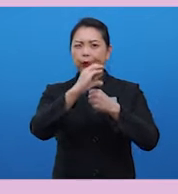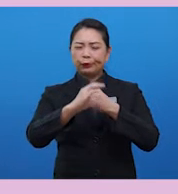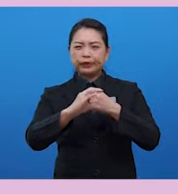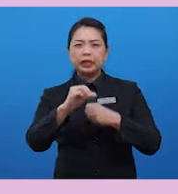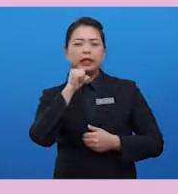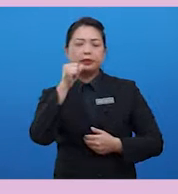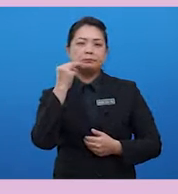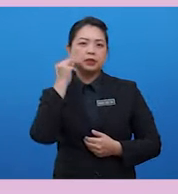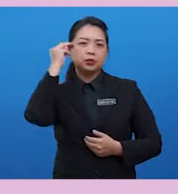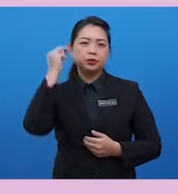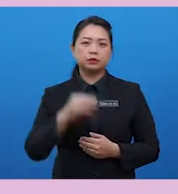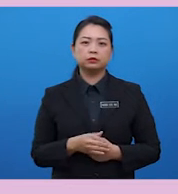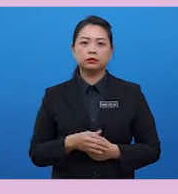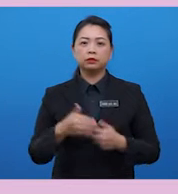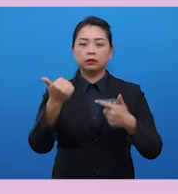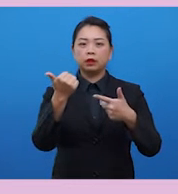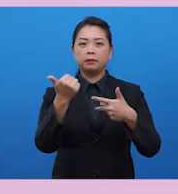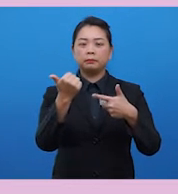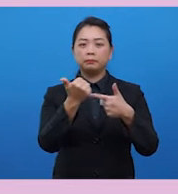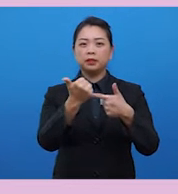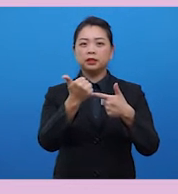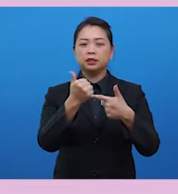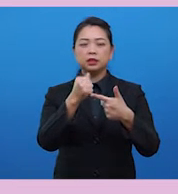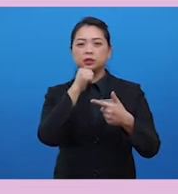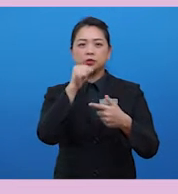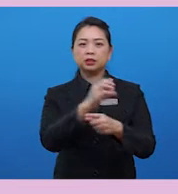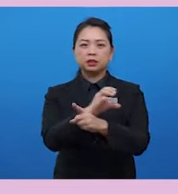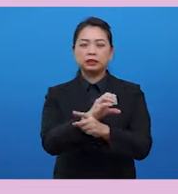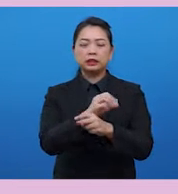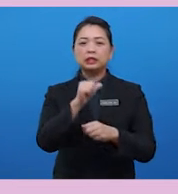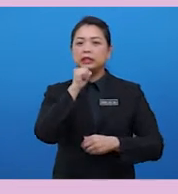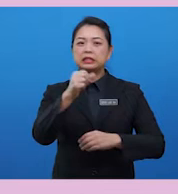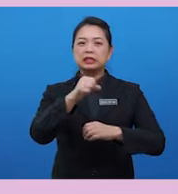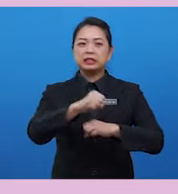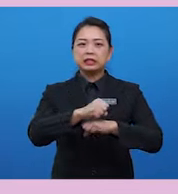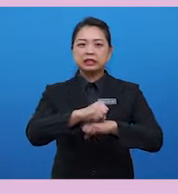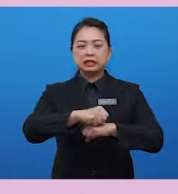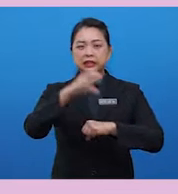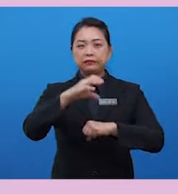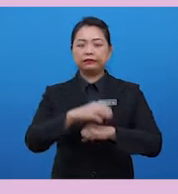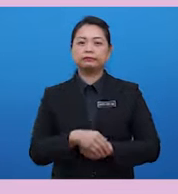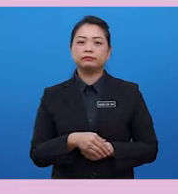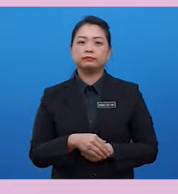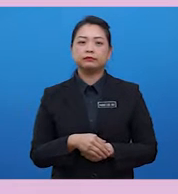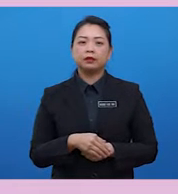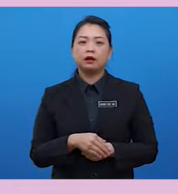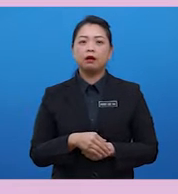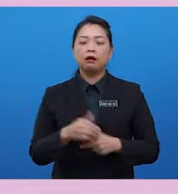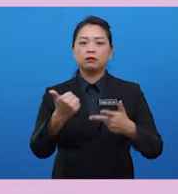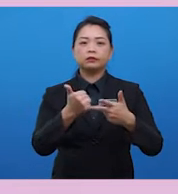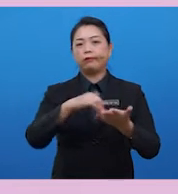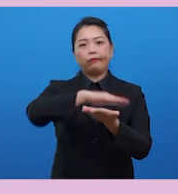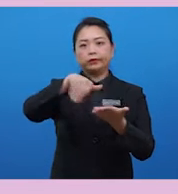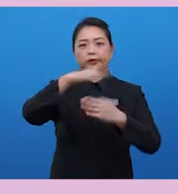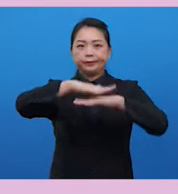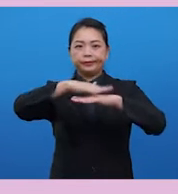and immature? Or B, inconsiderate, insensitive and prejudiced? Or C, all